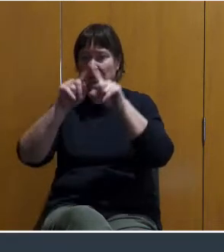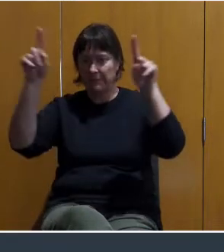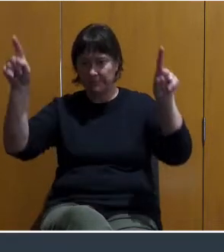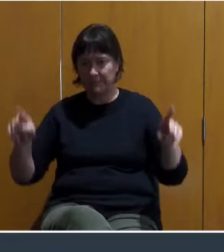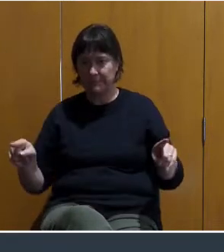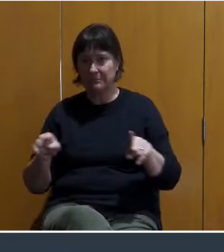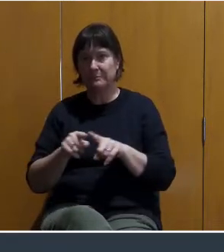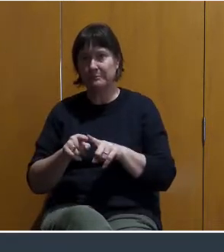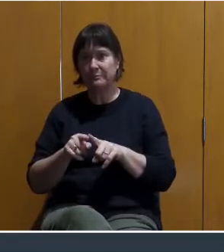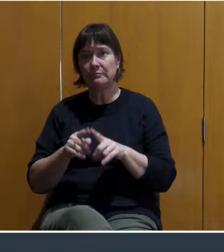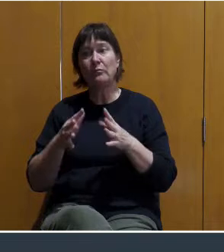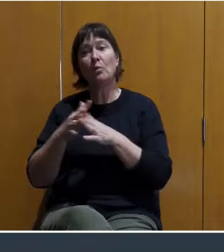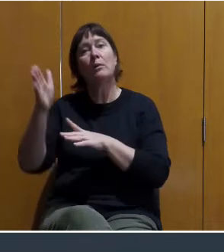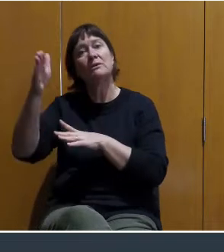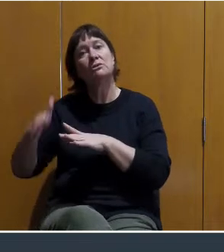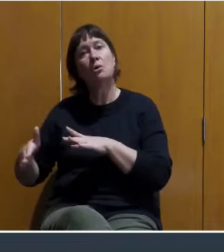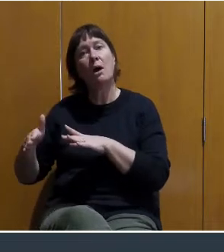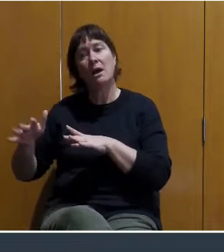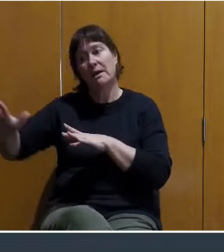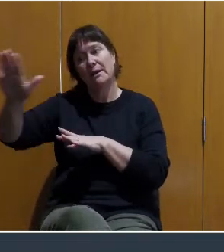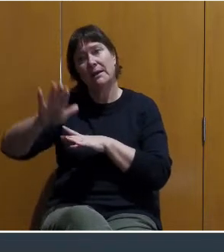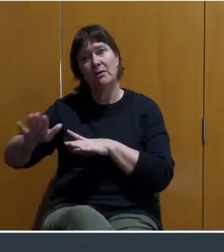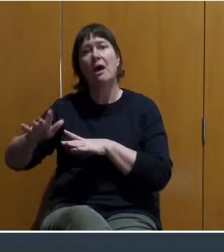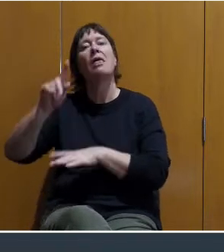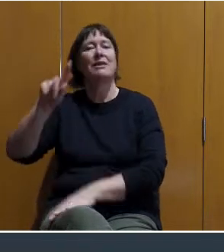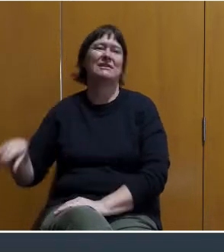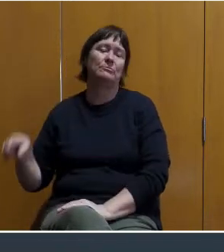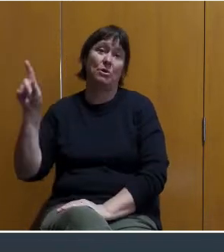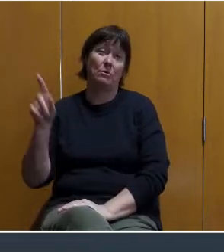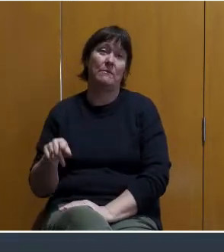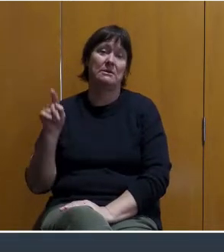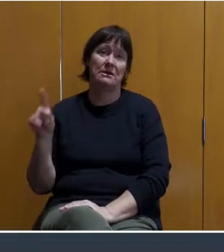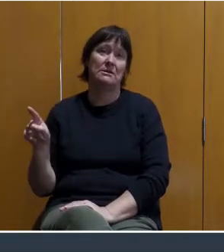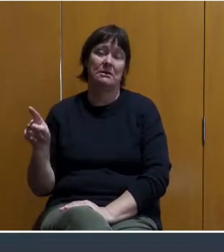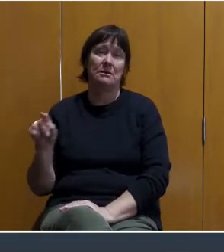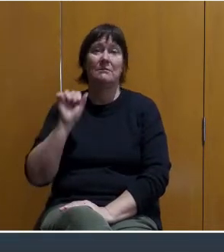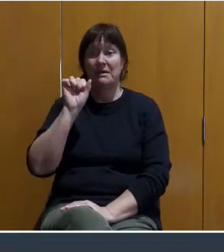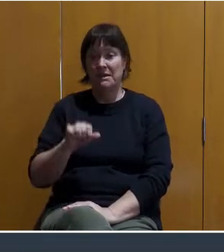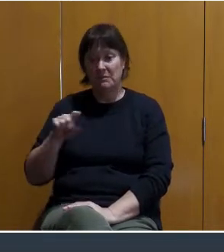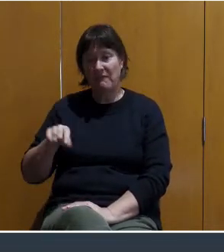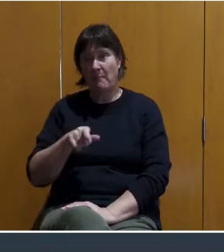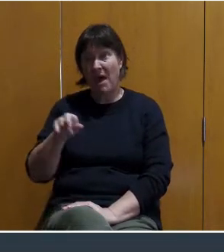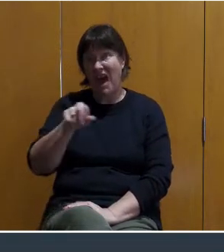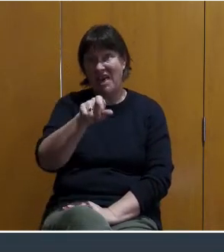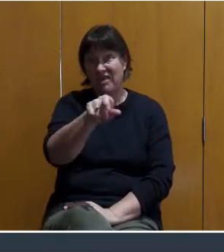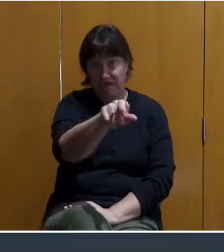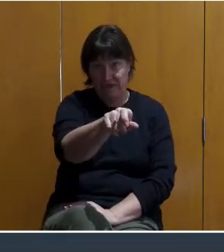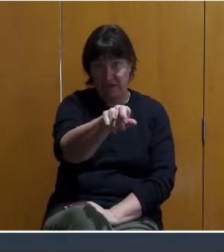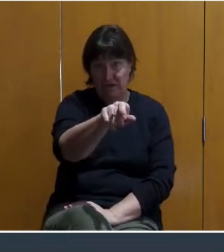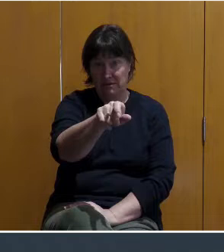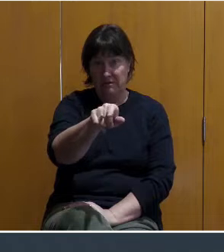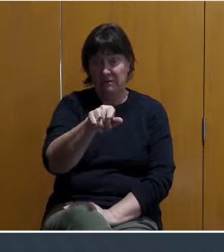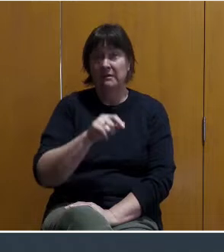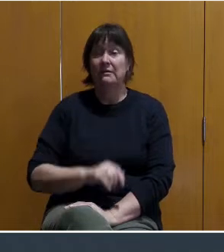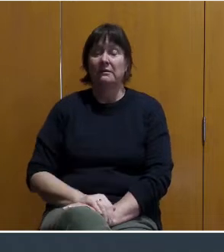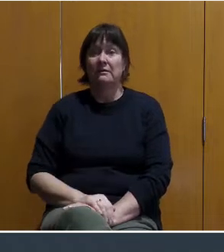Shore Scrapes area is still prohibited, but yes, there is a pathway through there where you had